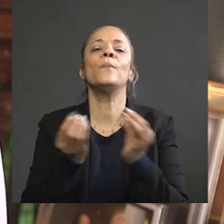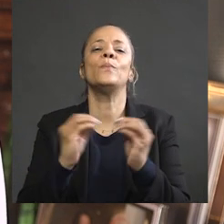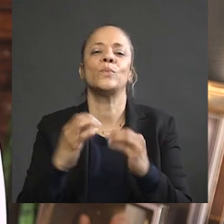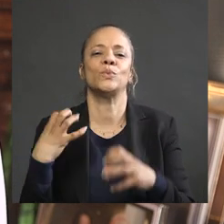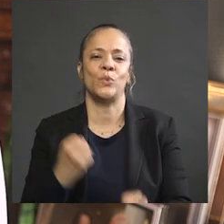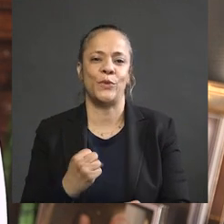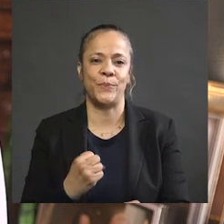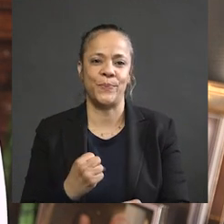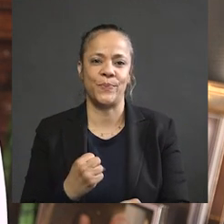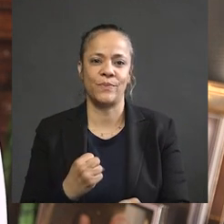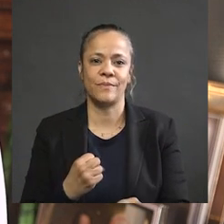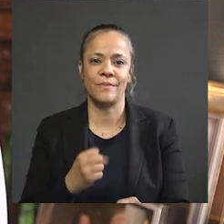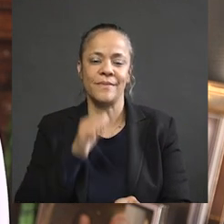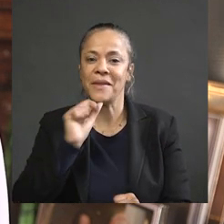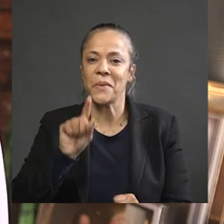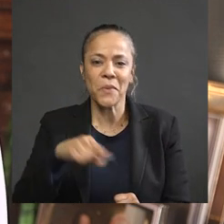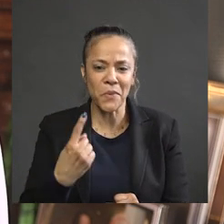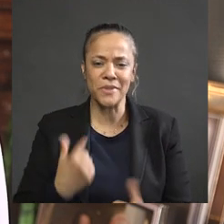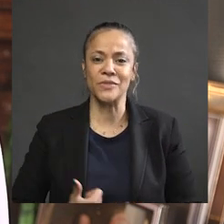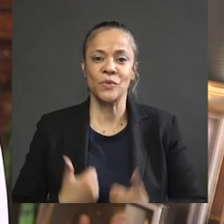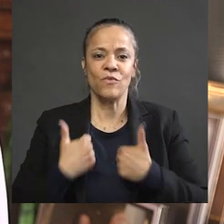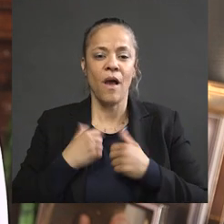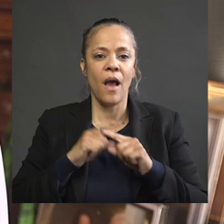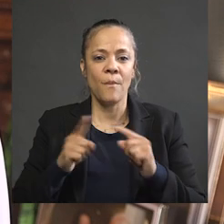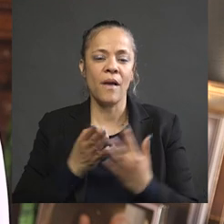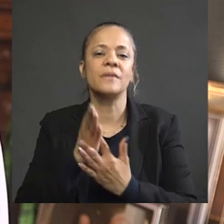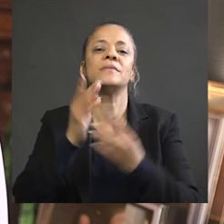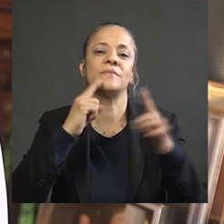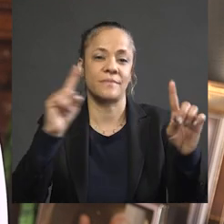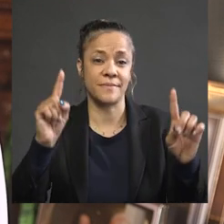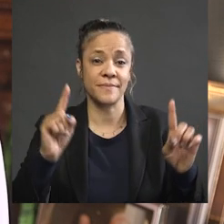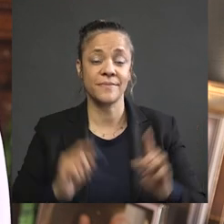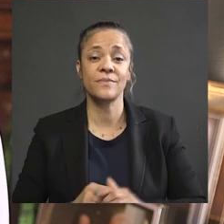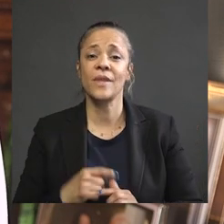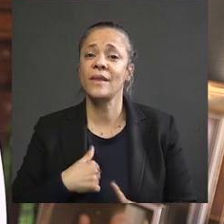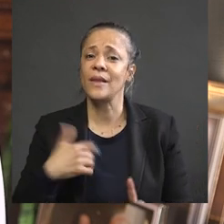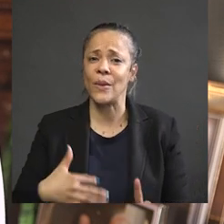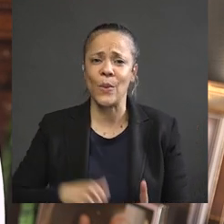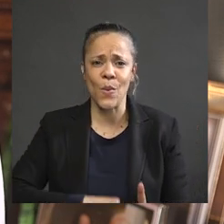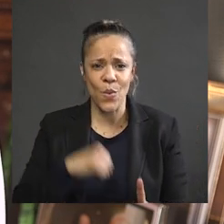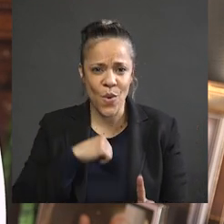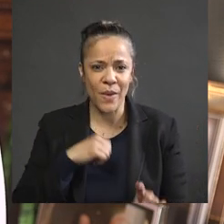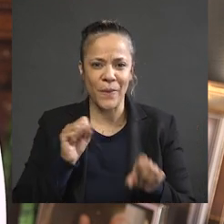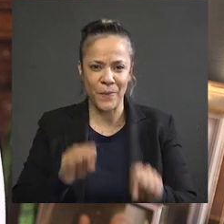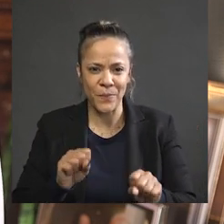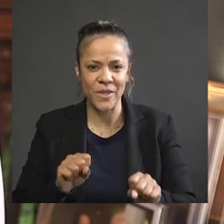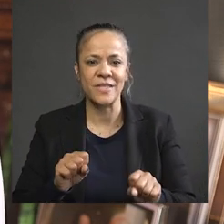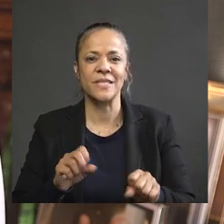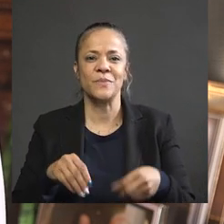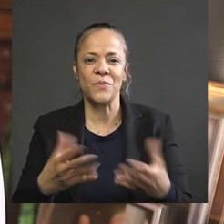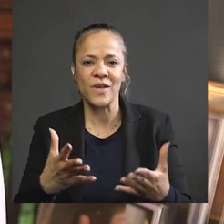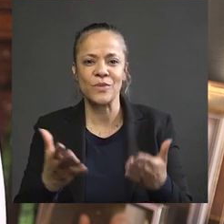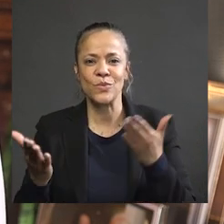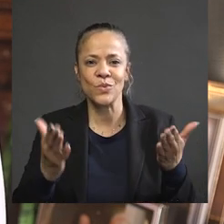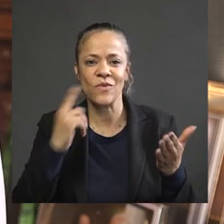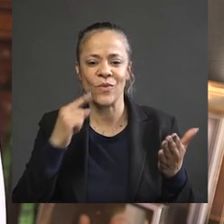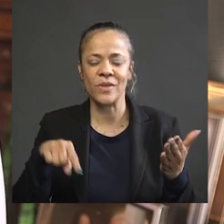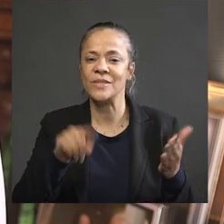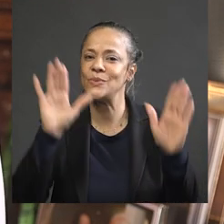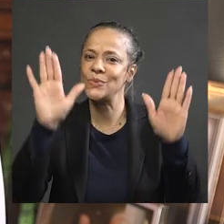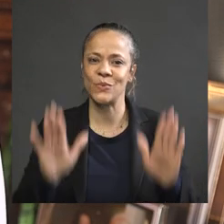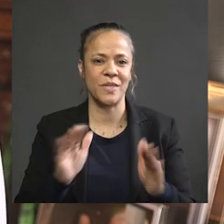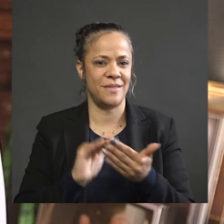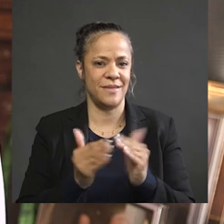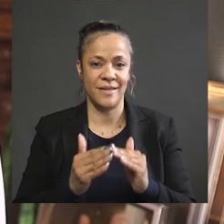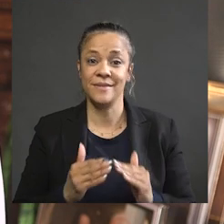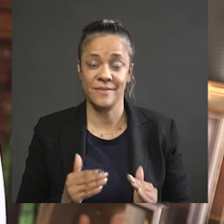City stronger than ever. We didn't just survive, we thrived. I'm incredibly proud of our ability to serve the residents of this great